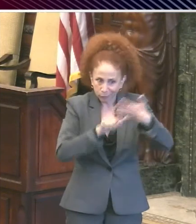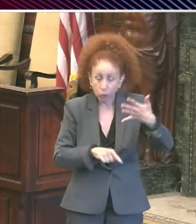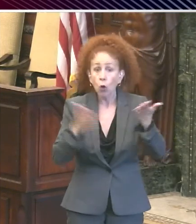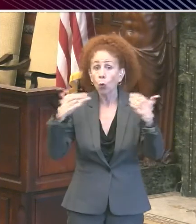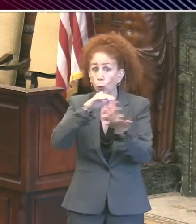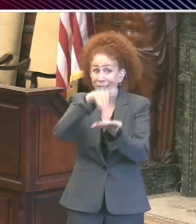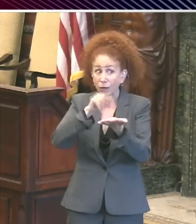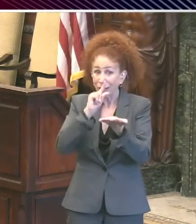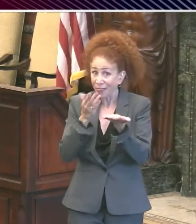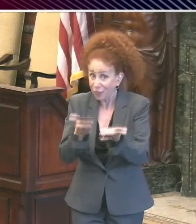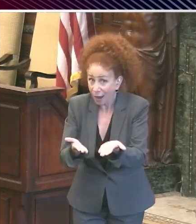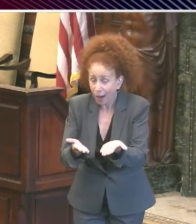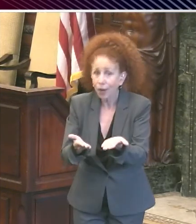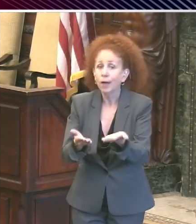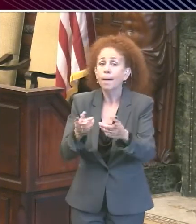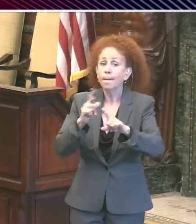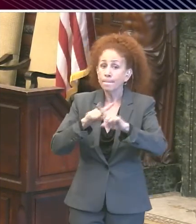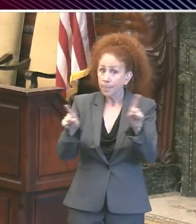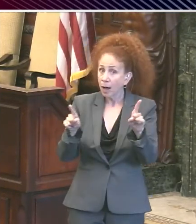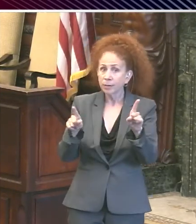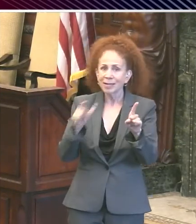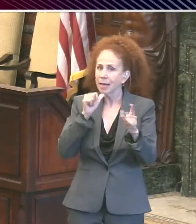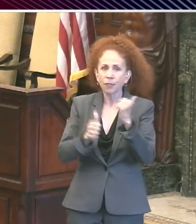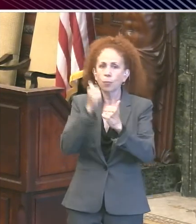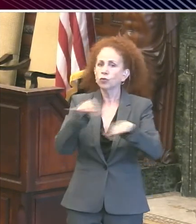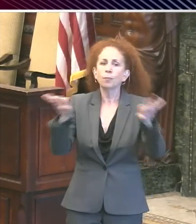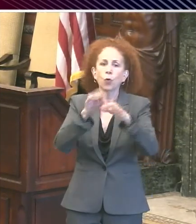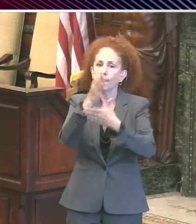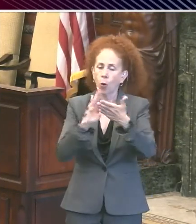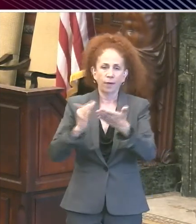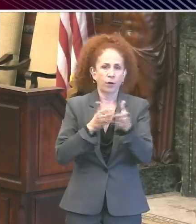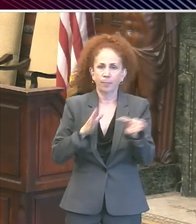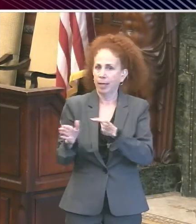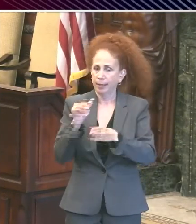cooling centers are there, but that, as Brian said, that's not the most important part of the heat